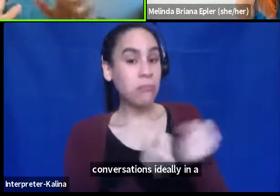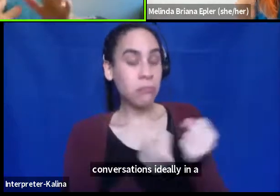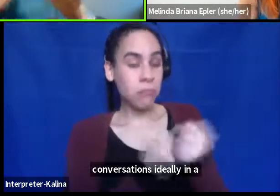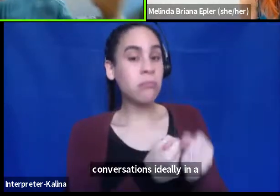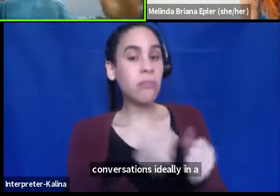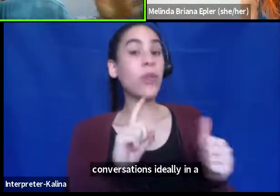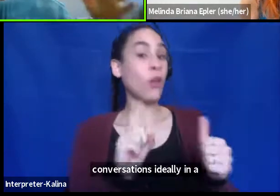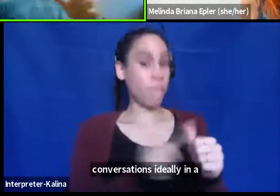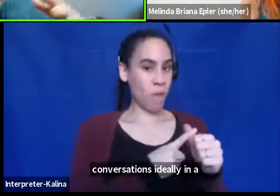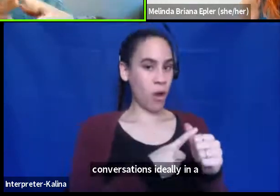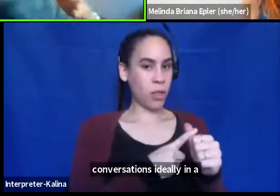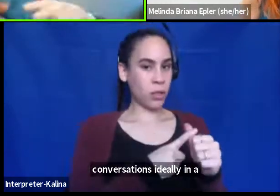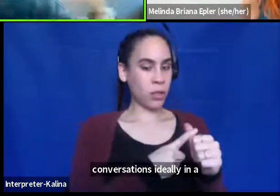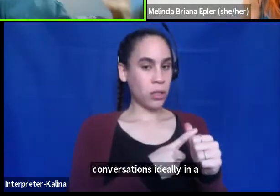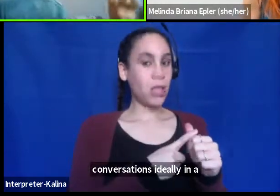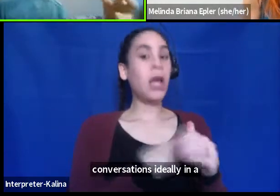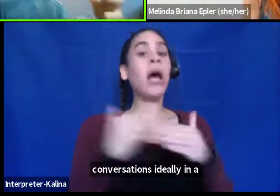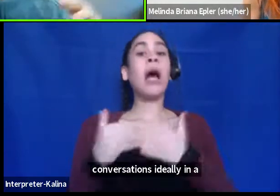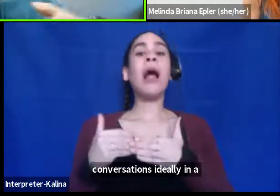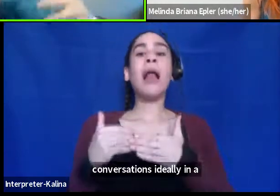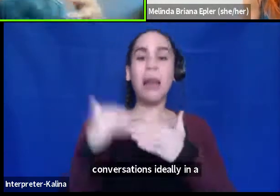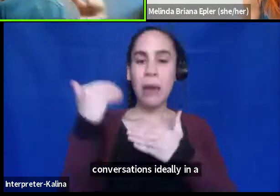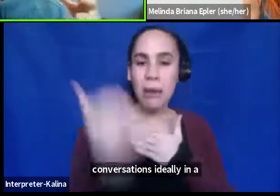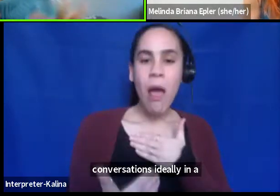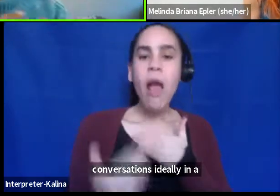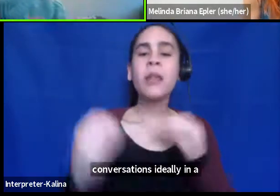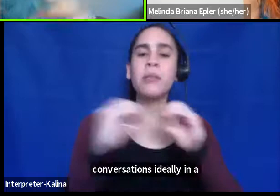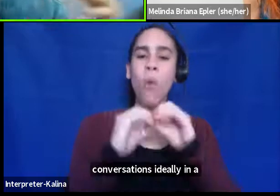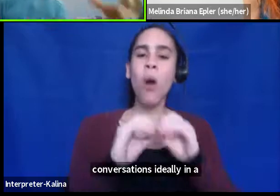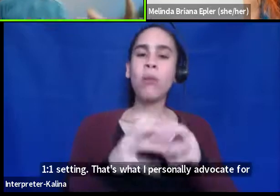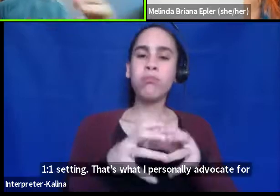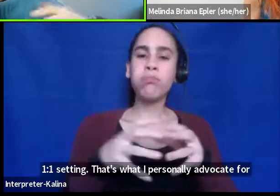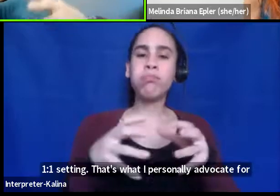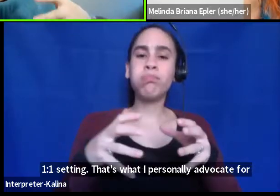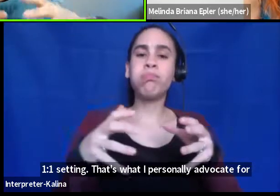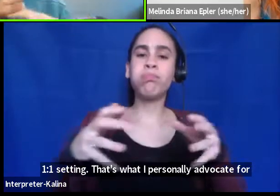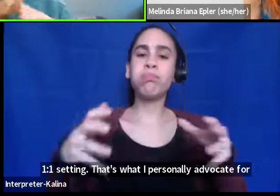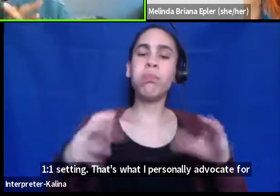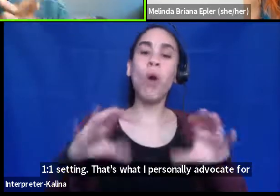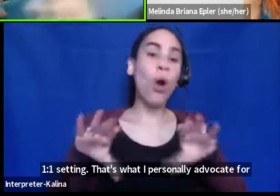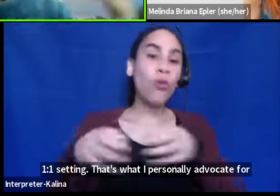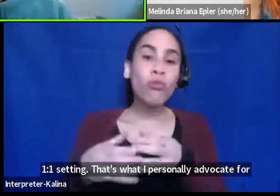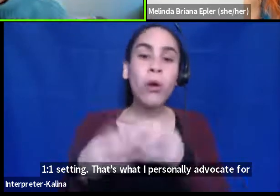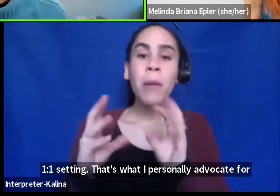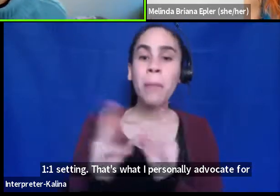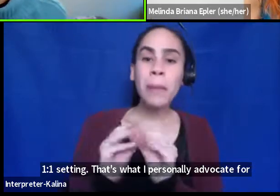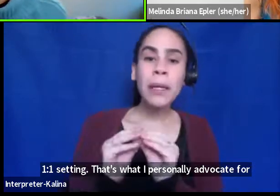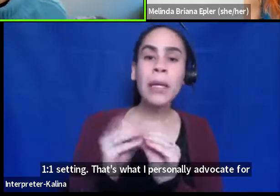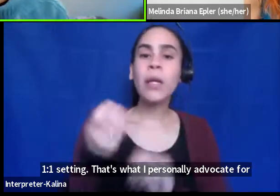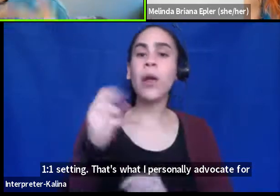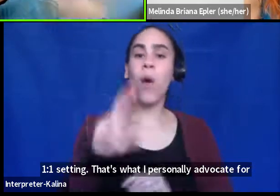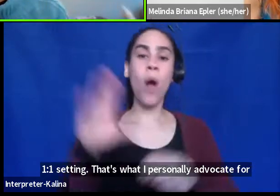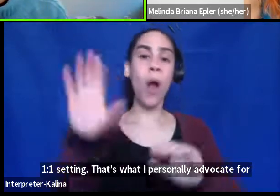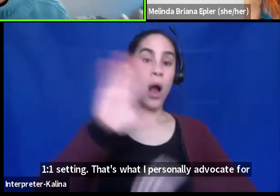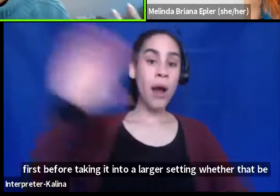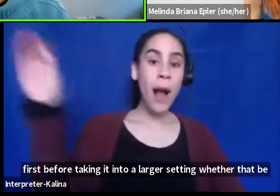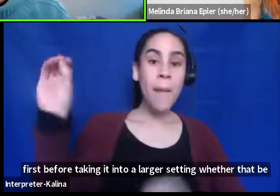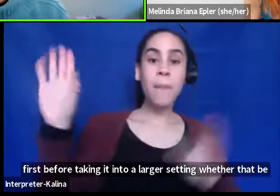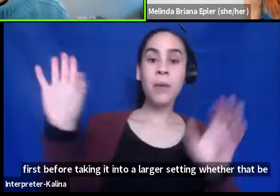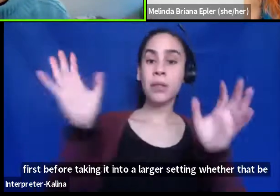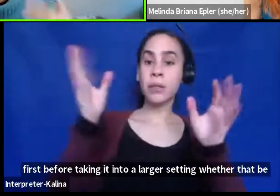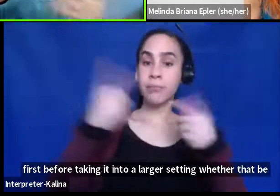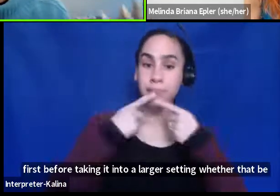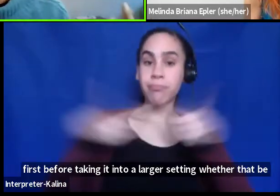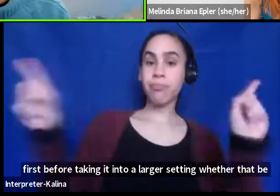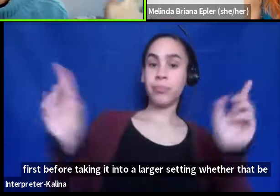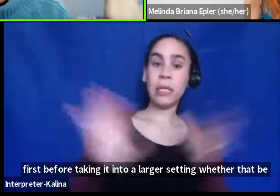first, before sort of taking it into a larger setting, whether that be like a group meeting or making a company statement, which I think can be